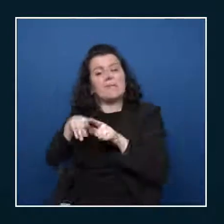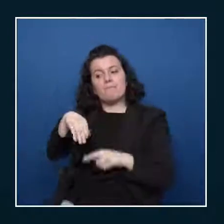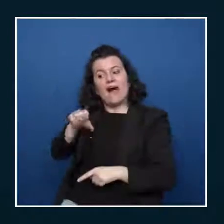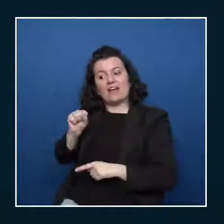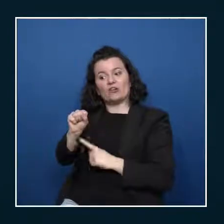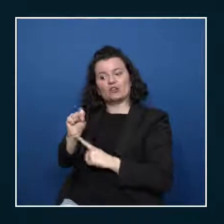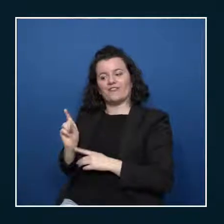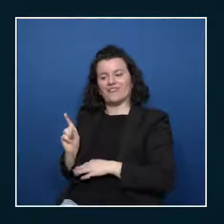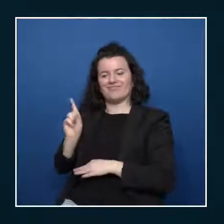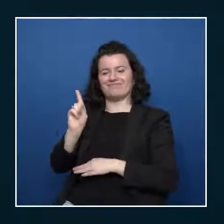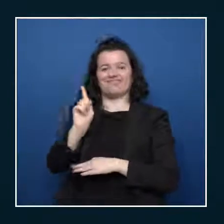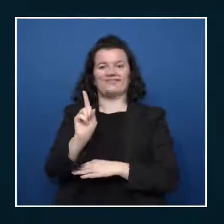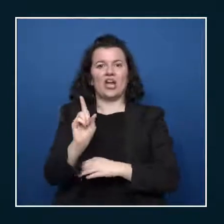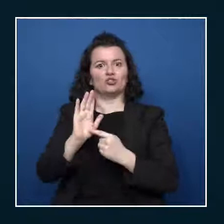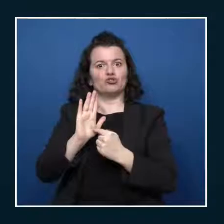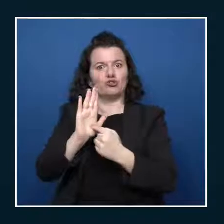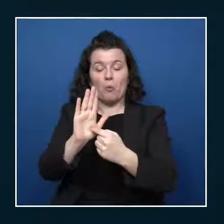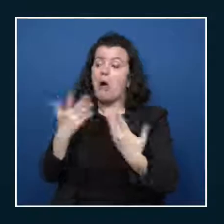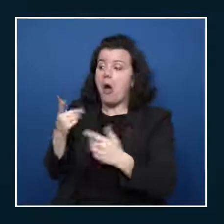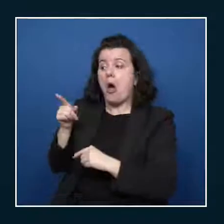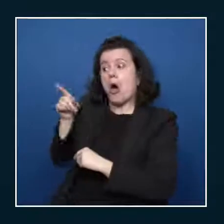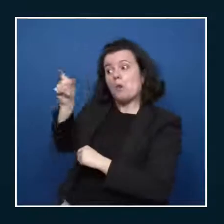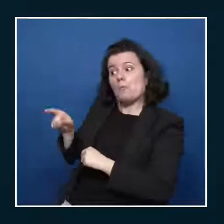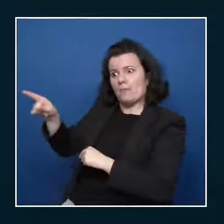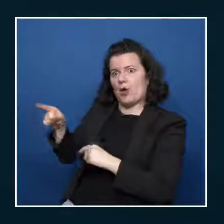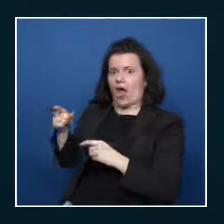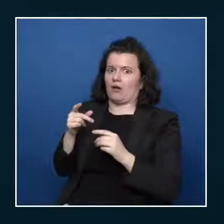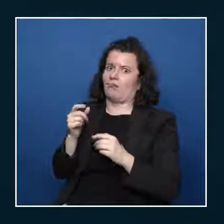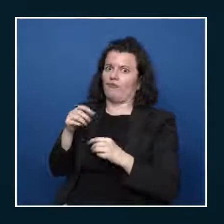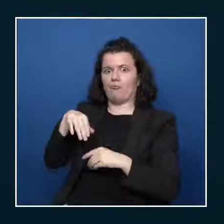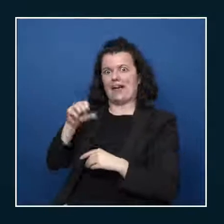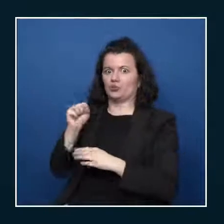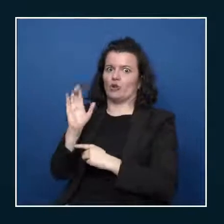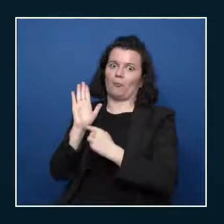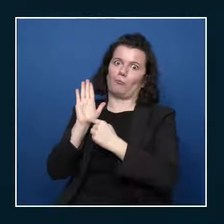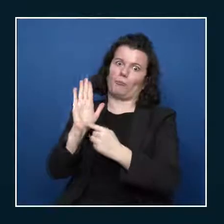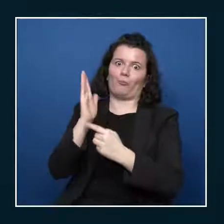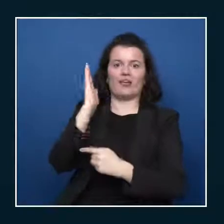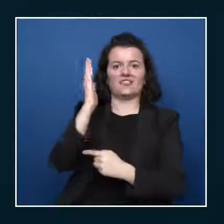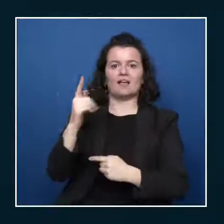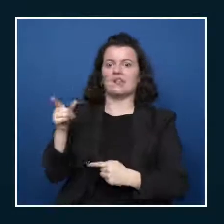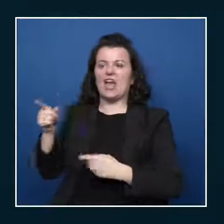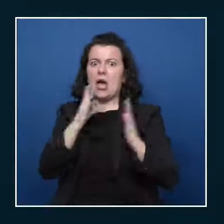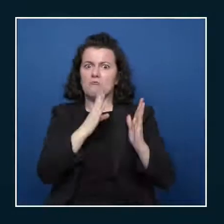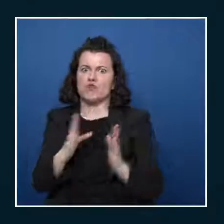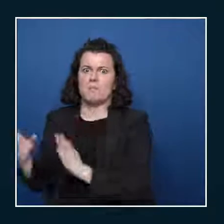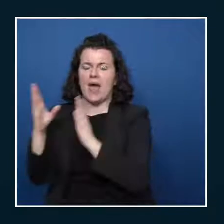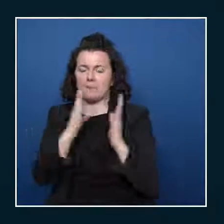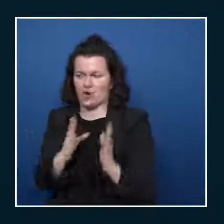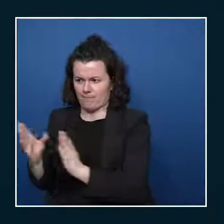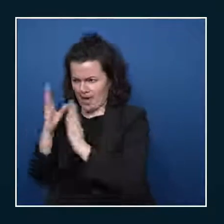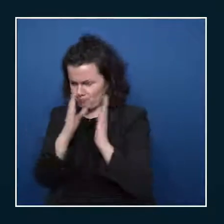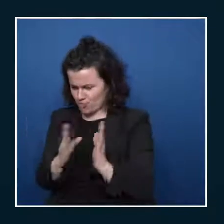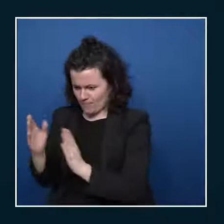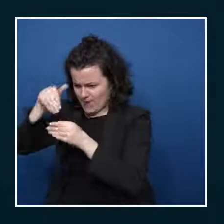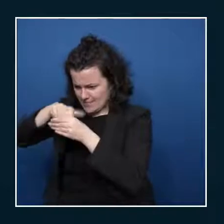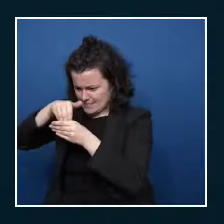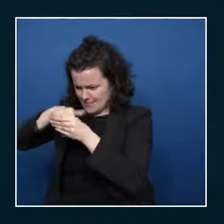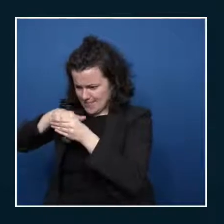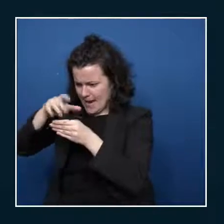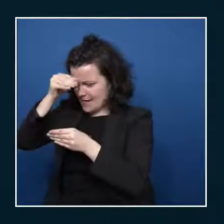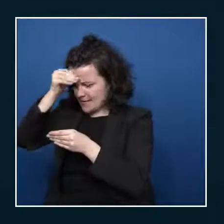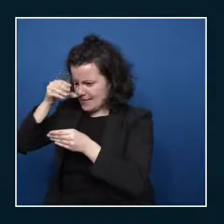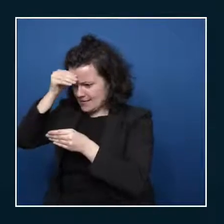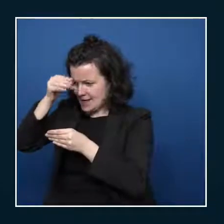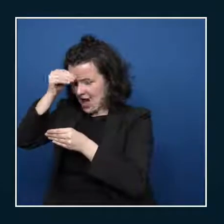to prepare a lot, and sometimes that can come off as rehearsed. But the reality is that they're trying